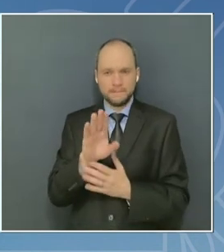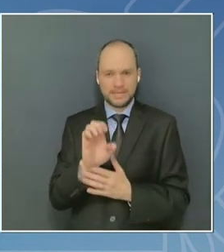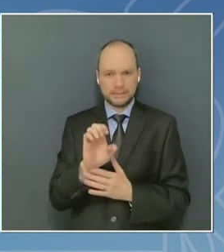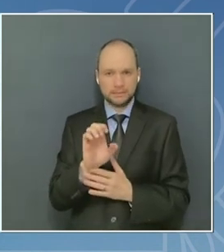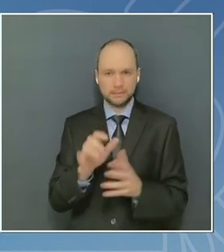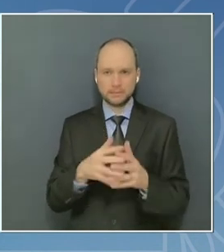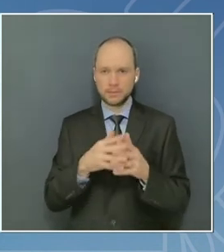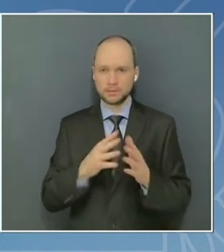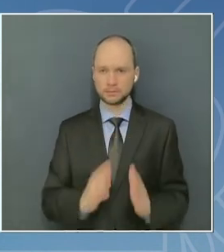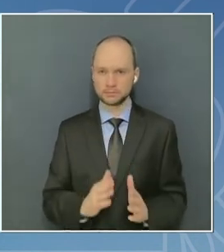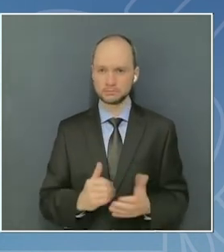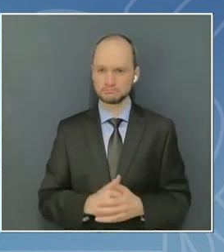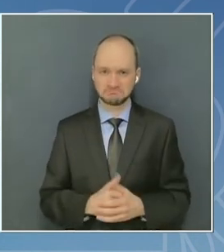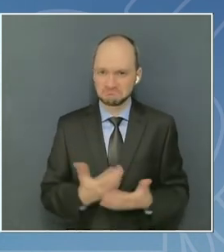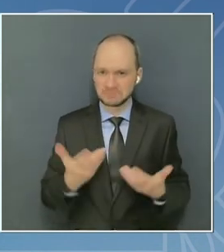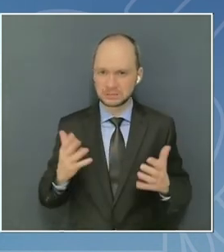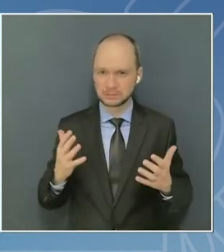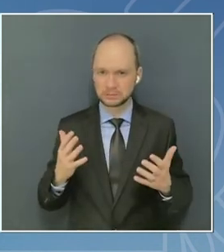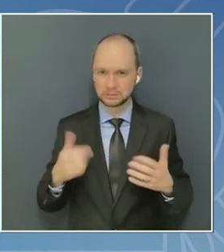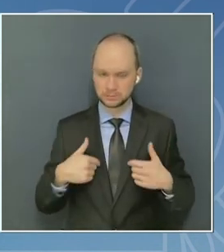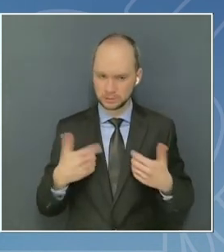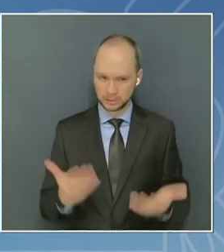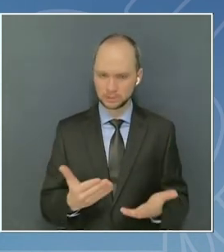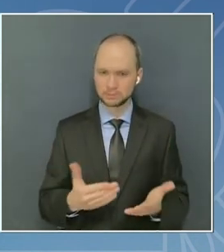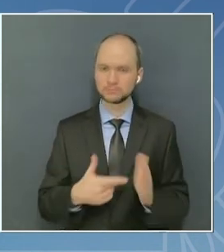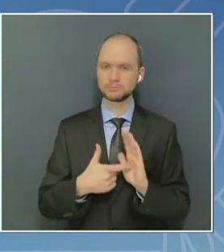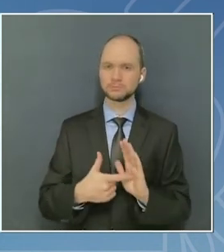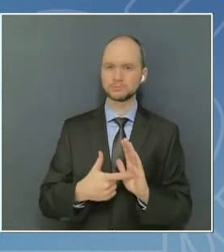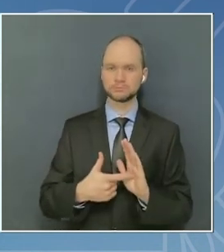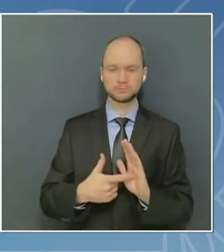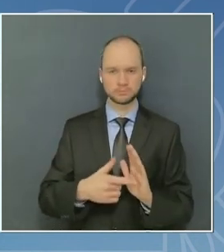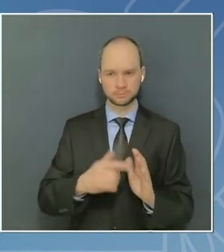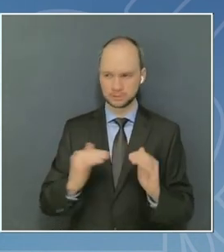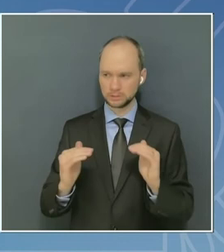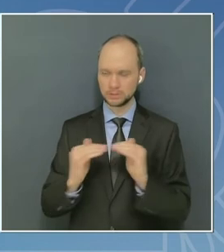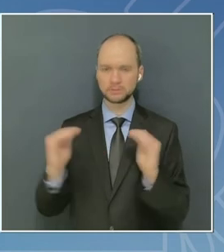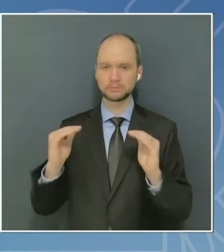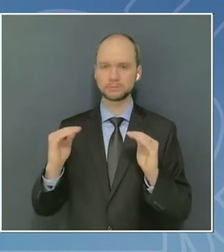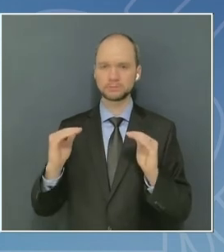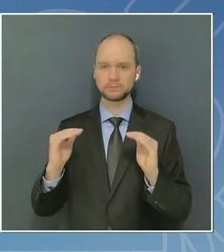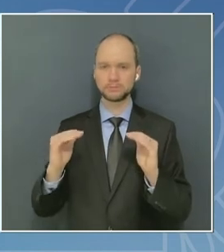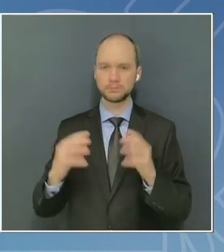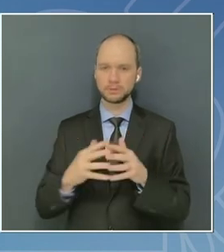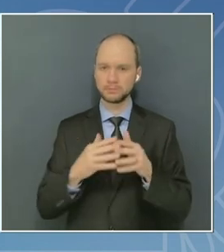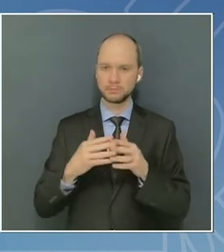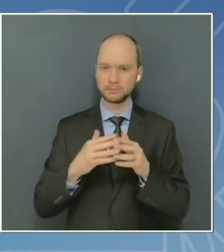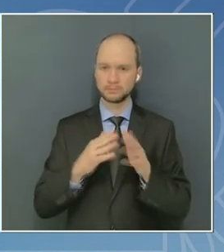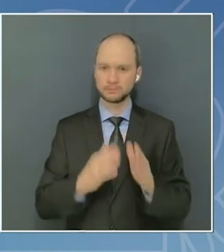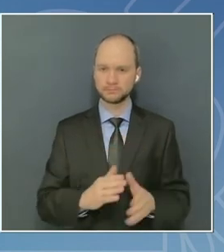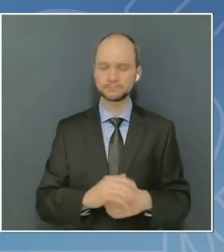And I know that the question and also these feelings come from, yes, a complicated place, but also